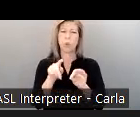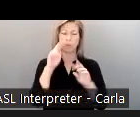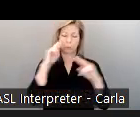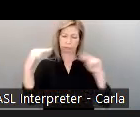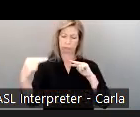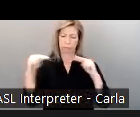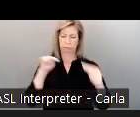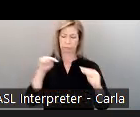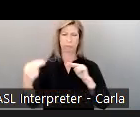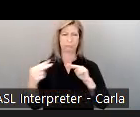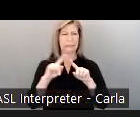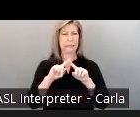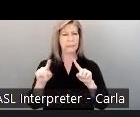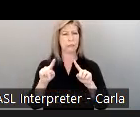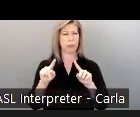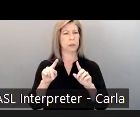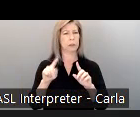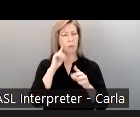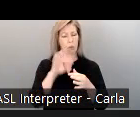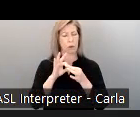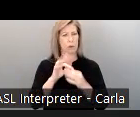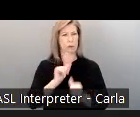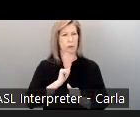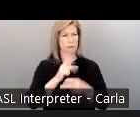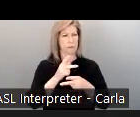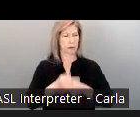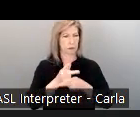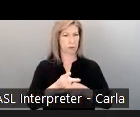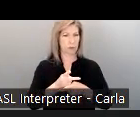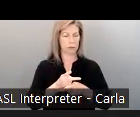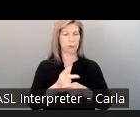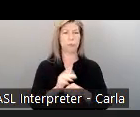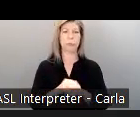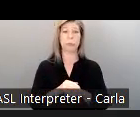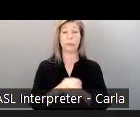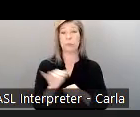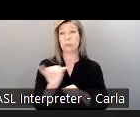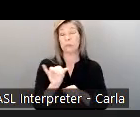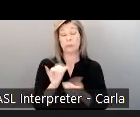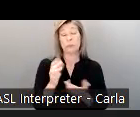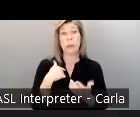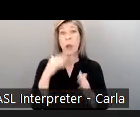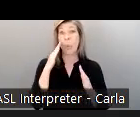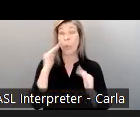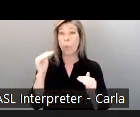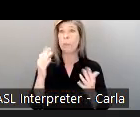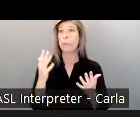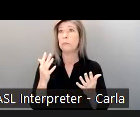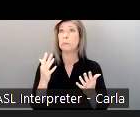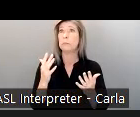macro perspective. And then, of course, my hope for today is that you feel a bit